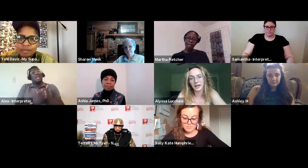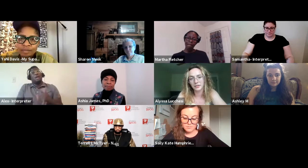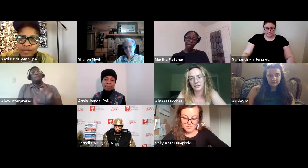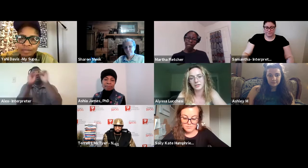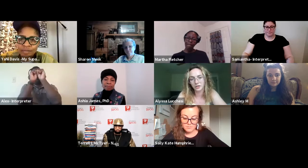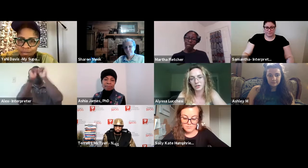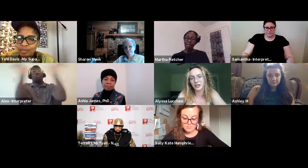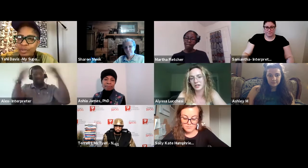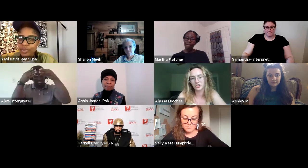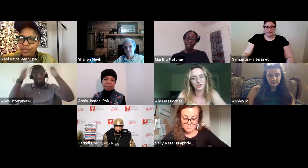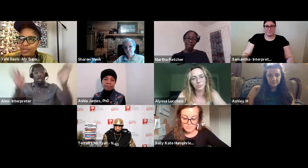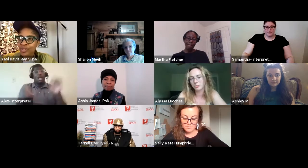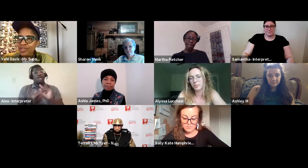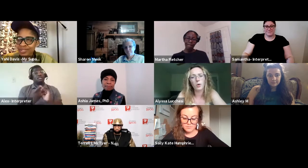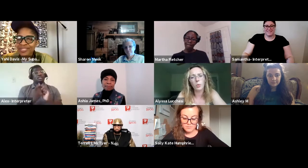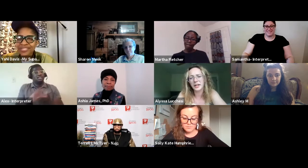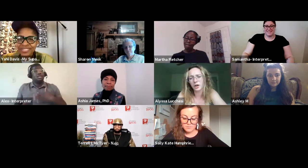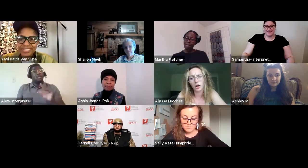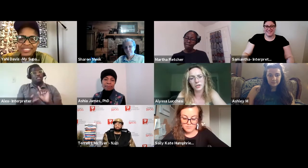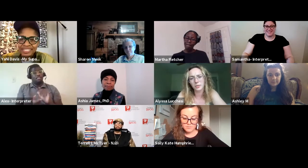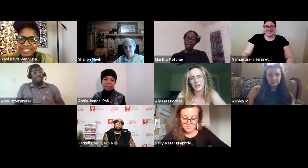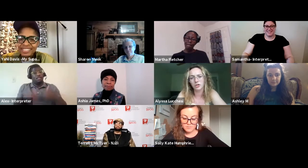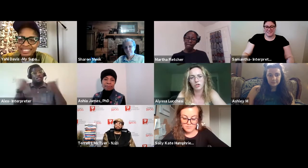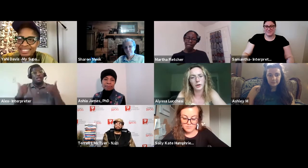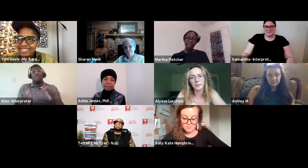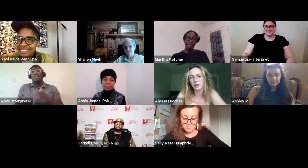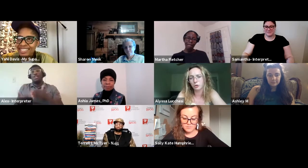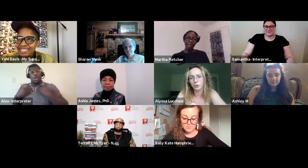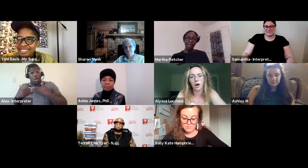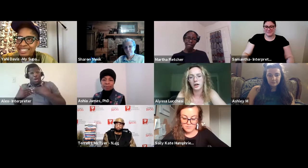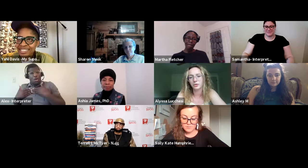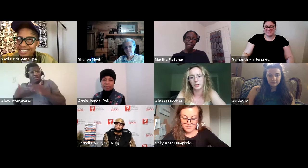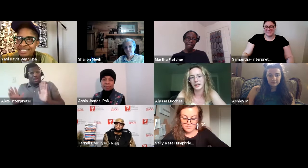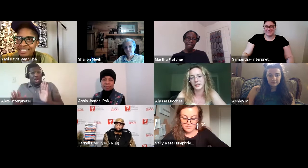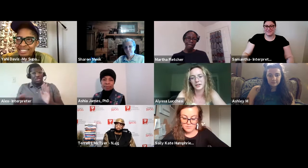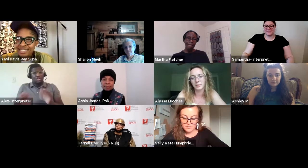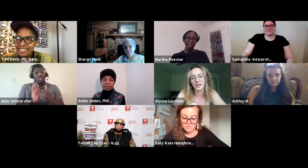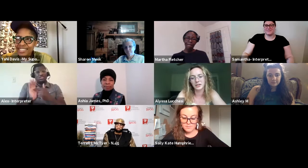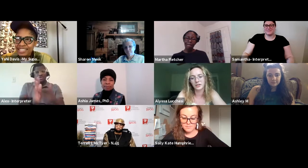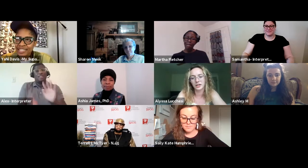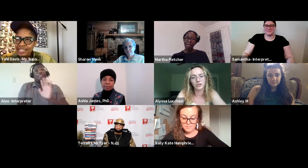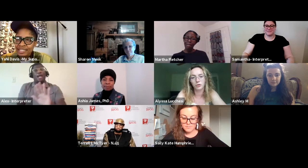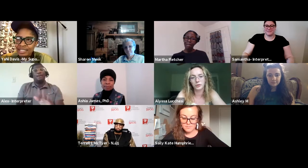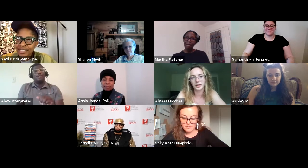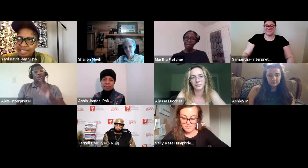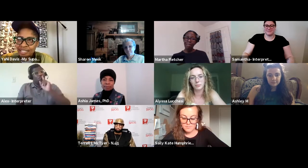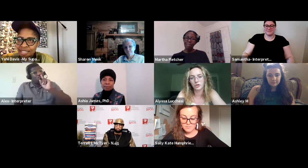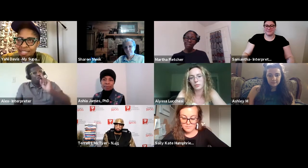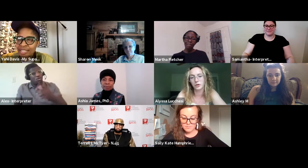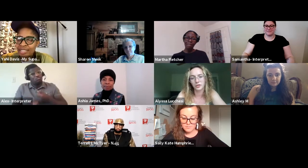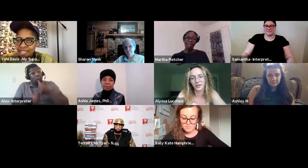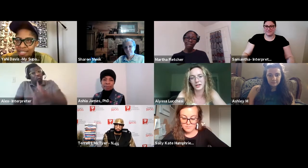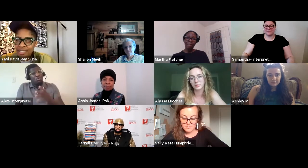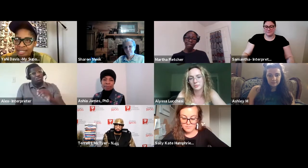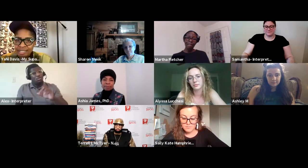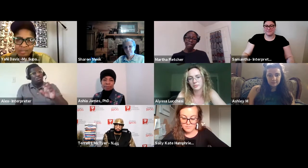my life for sure. Just people opening their hearts to me and just showing me their true raw experience. I mean, it's truly just a